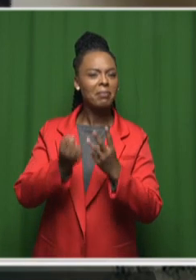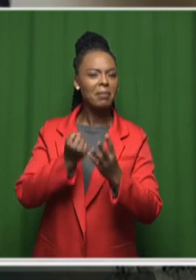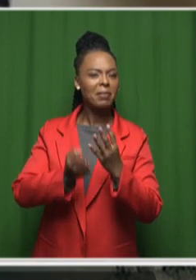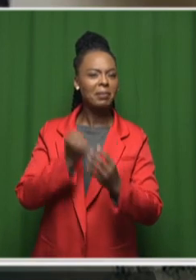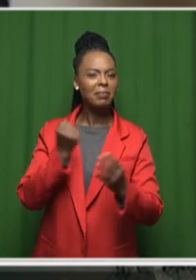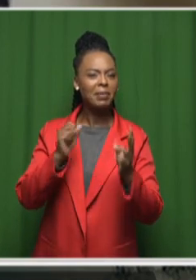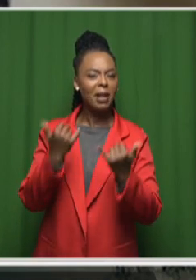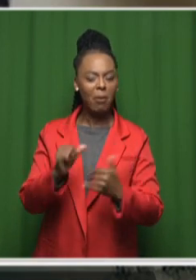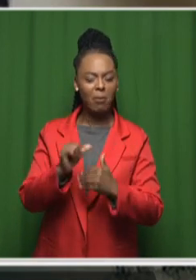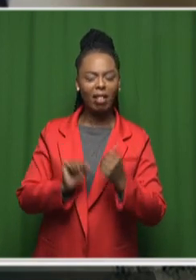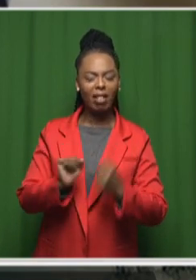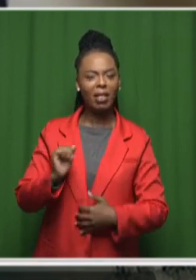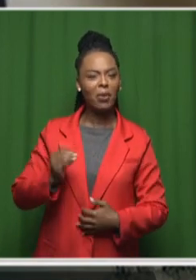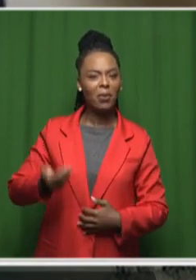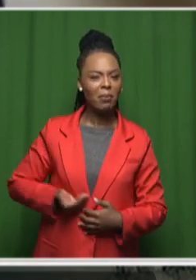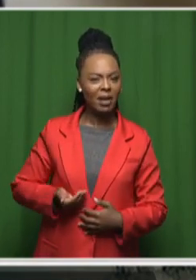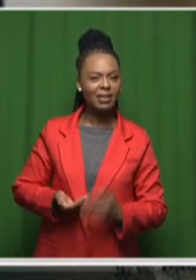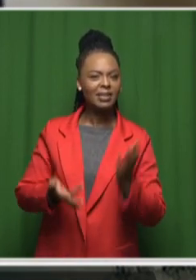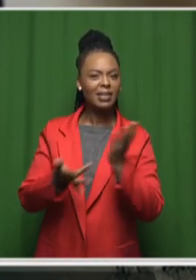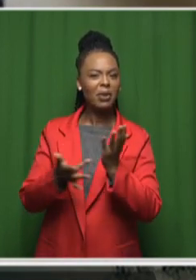during Women's Month in the tech industry.